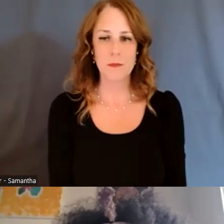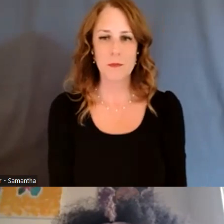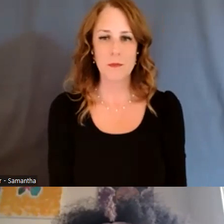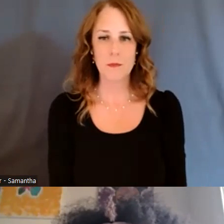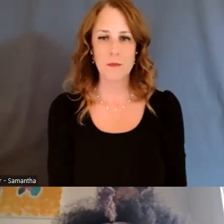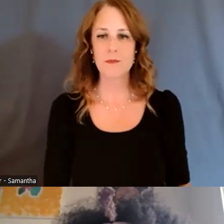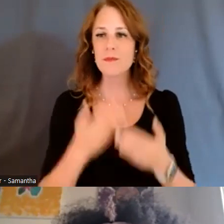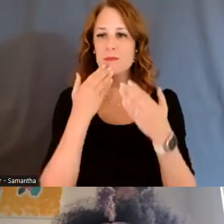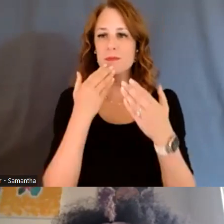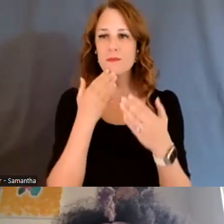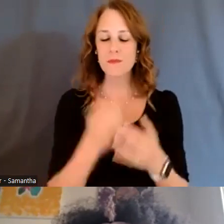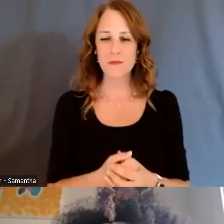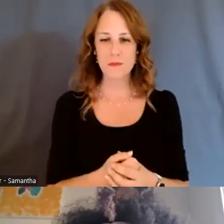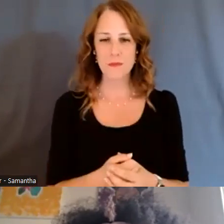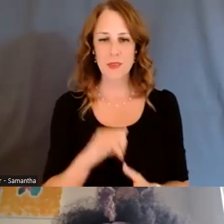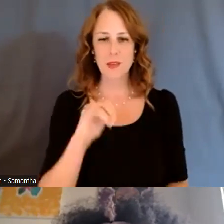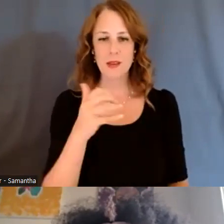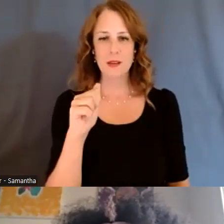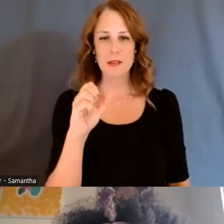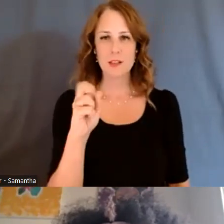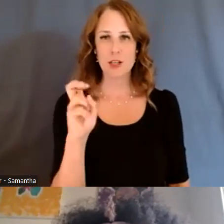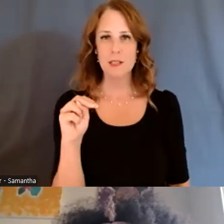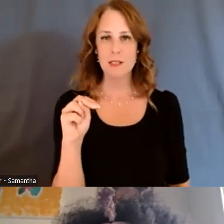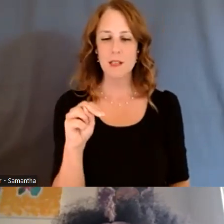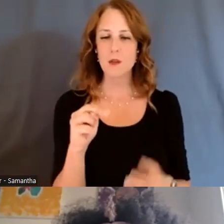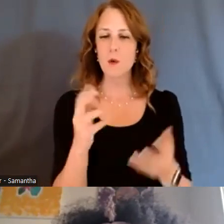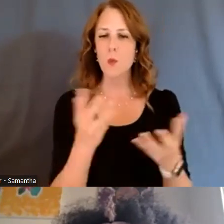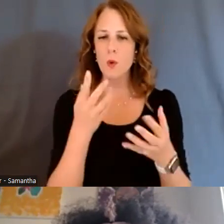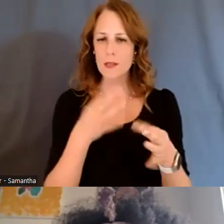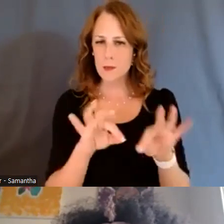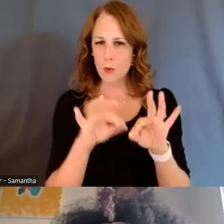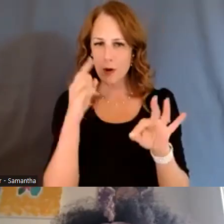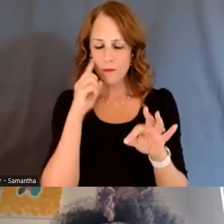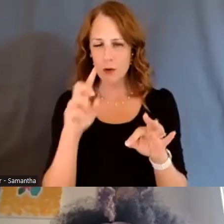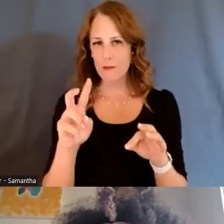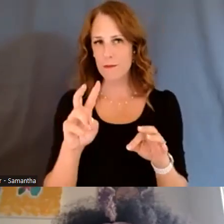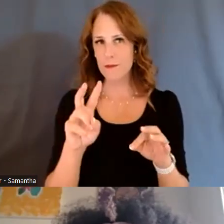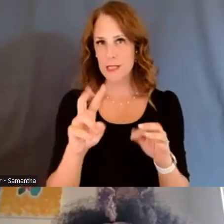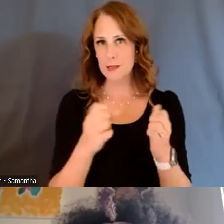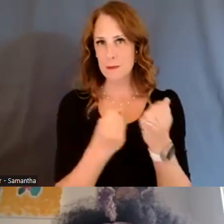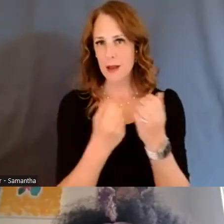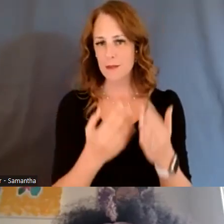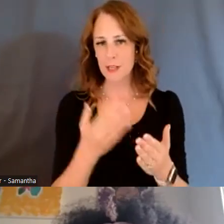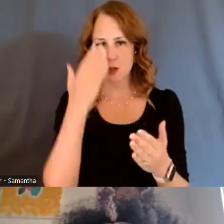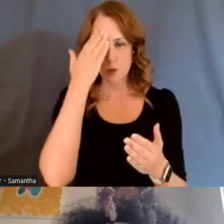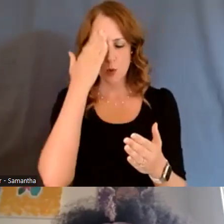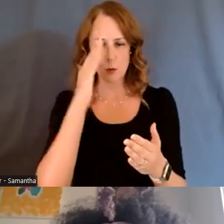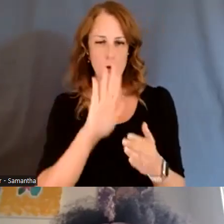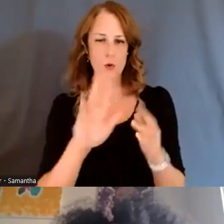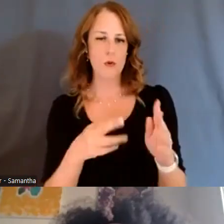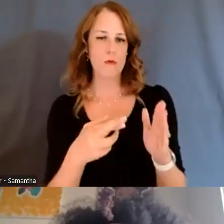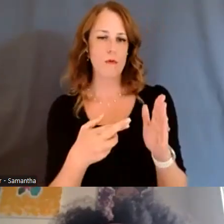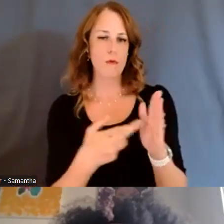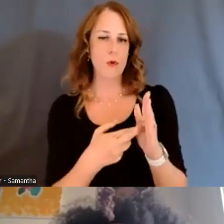Thank you so much. Jason, I will hand it over to you. So what is important for a victim advocate to know about your role in the sexual assault